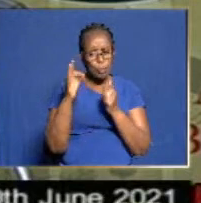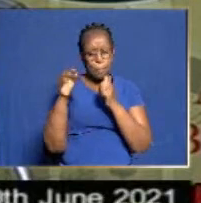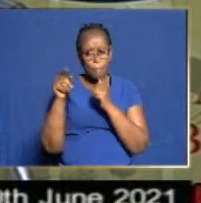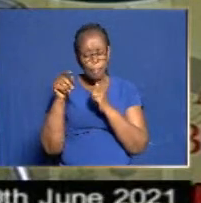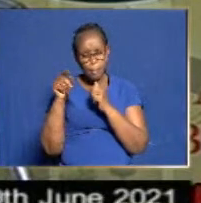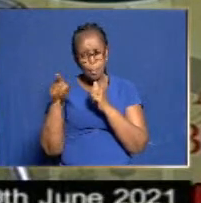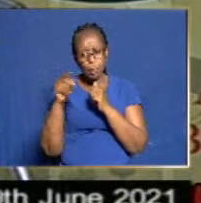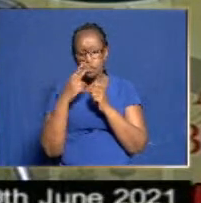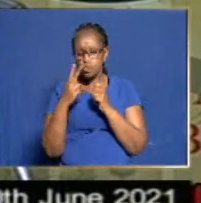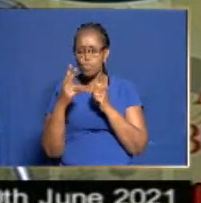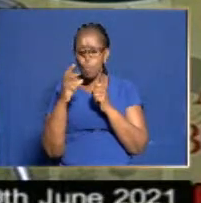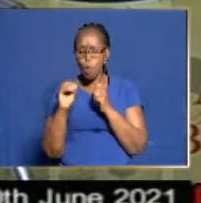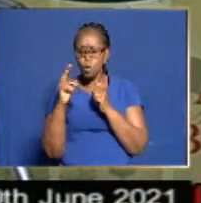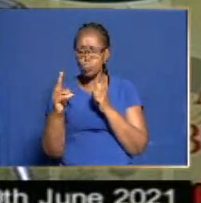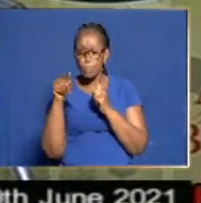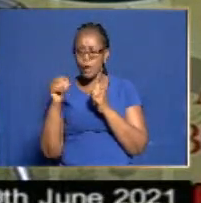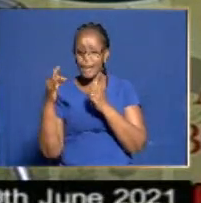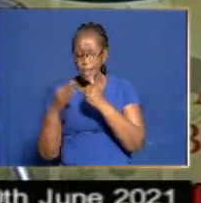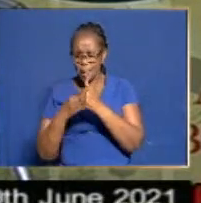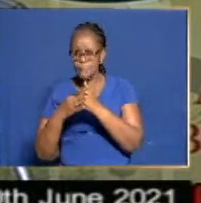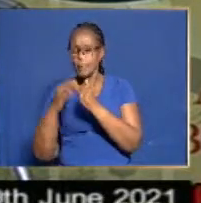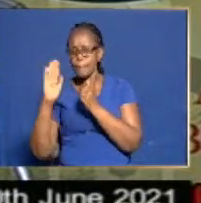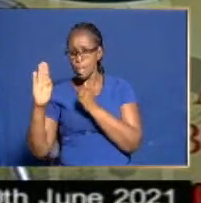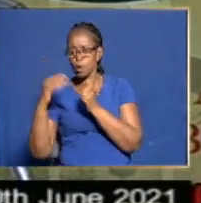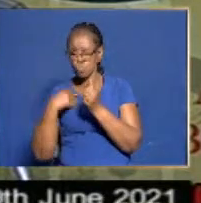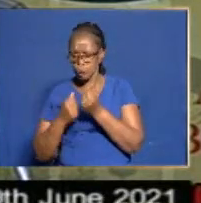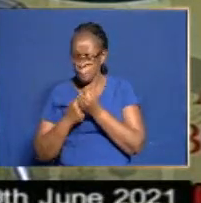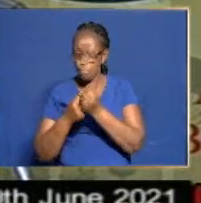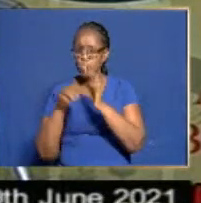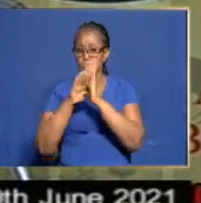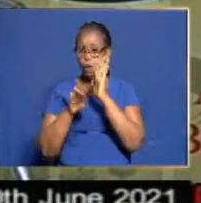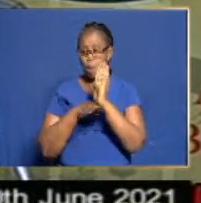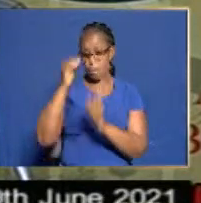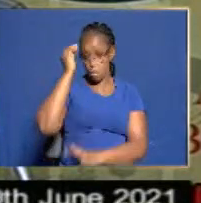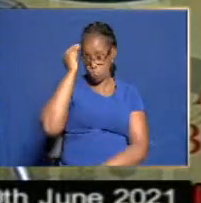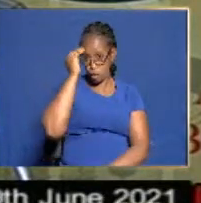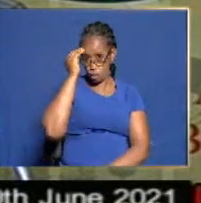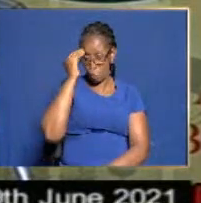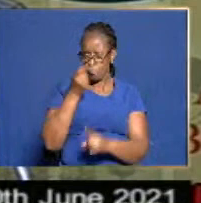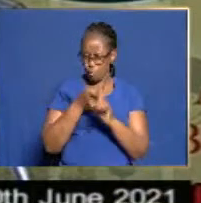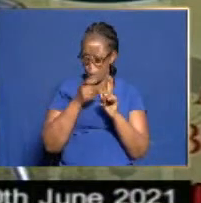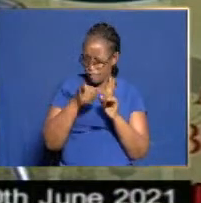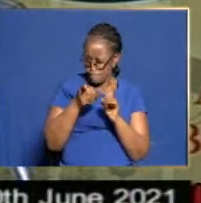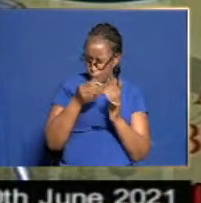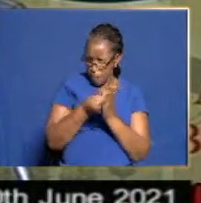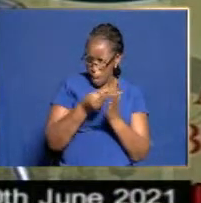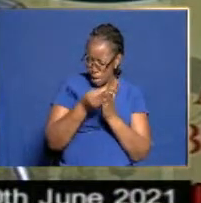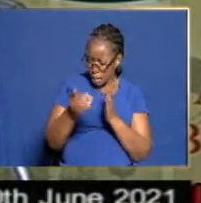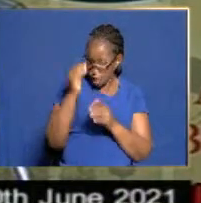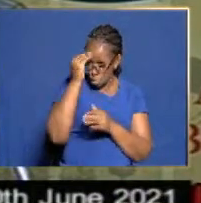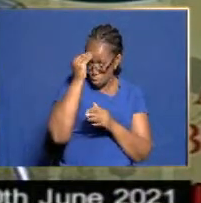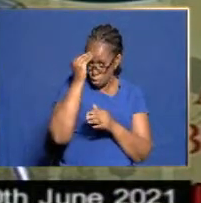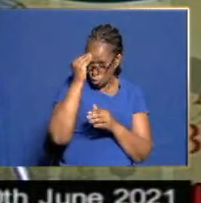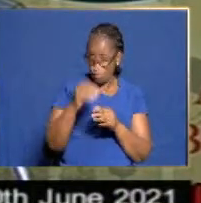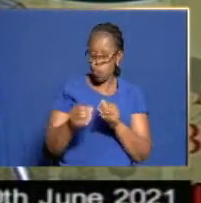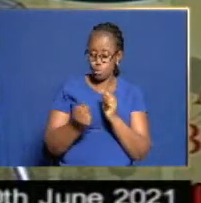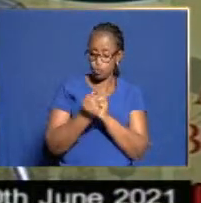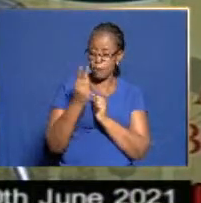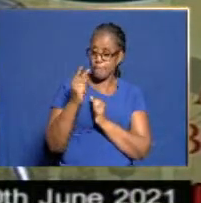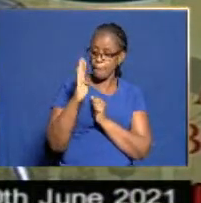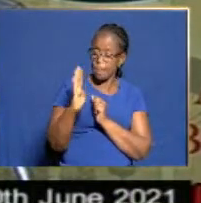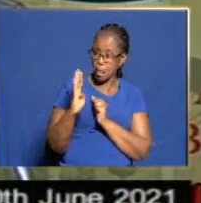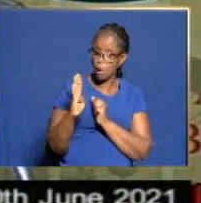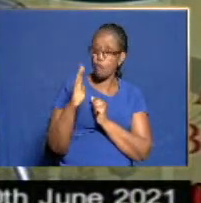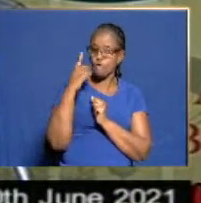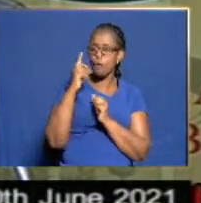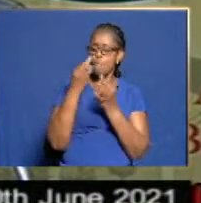billion to support programs in the education sector. Mr. Speaker, out of the proposed allocation, KSH 12 billion will cater for